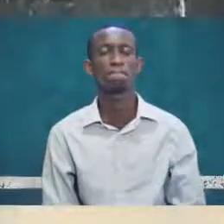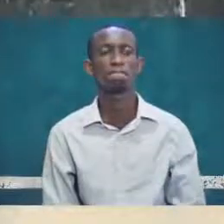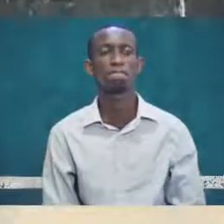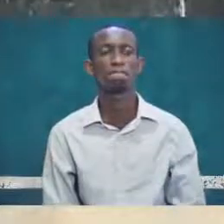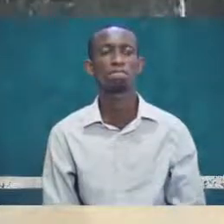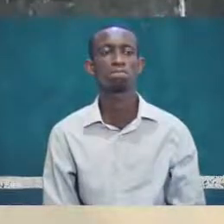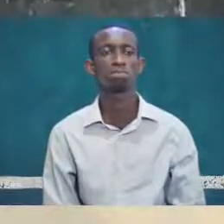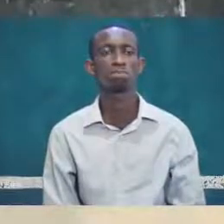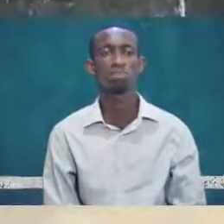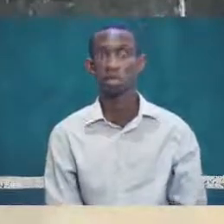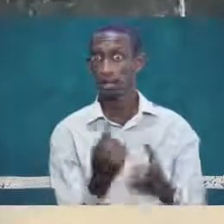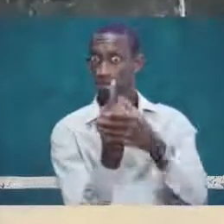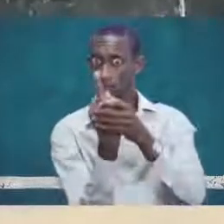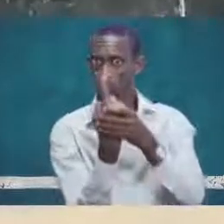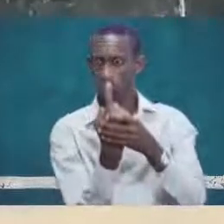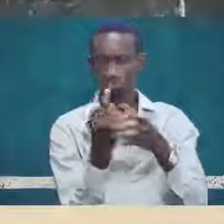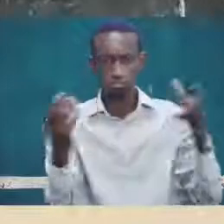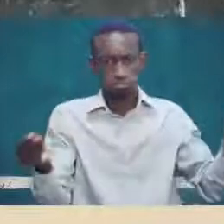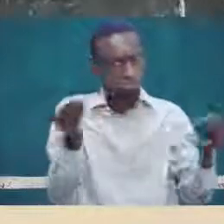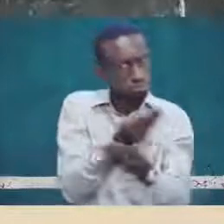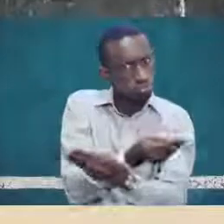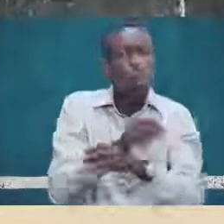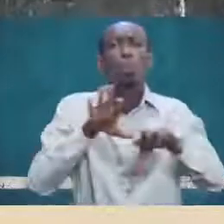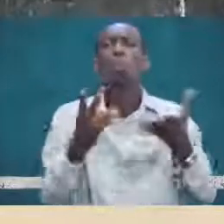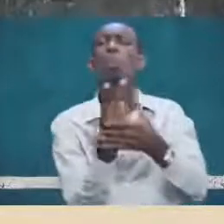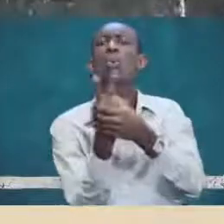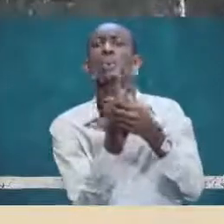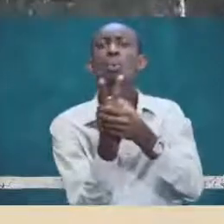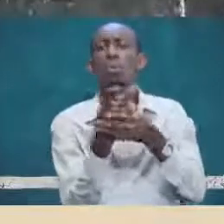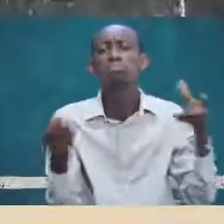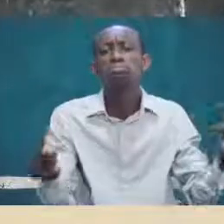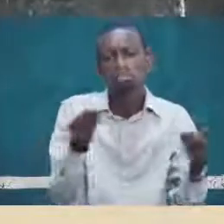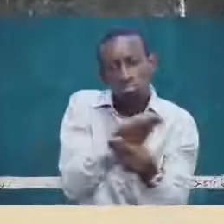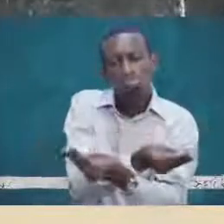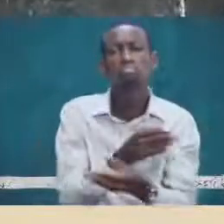we said single replacement, double replacement,